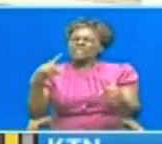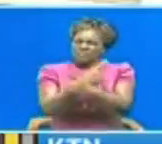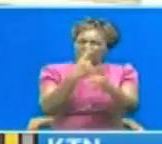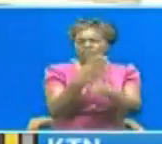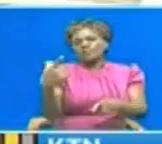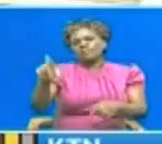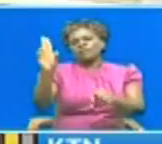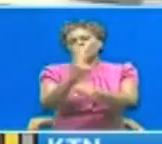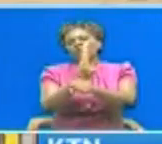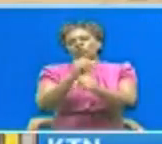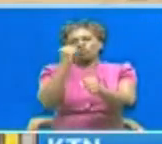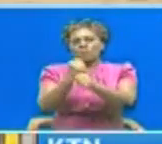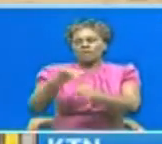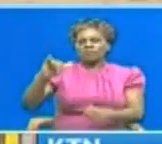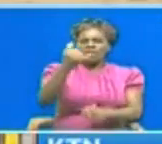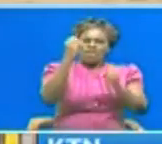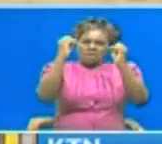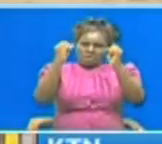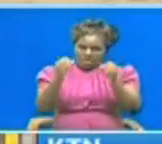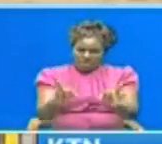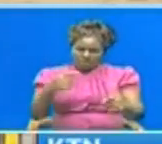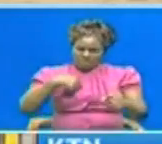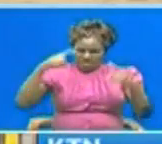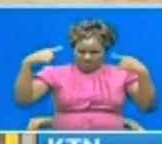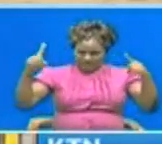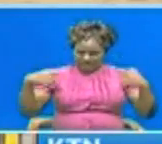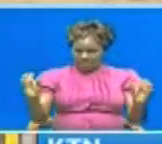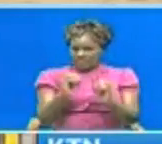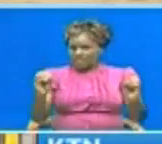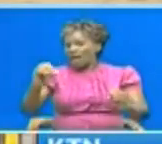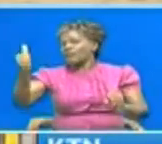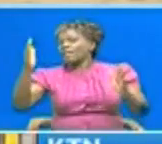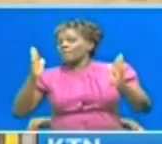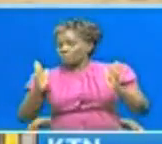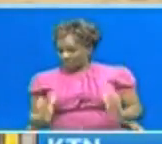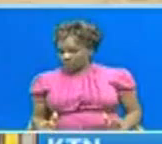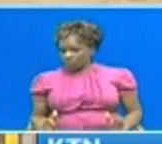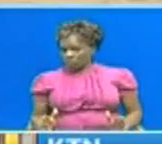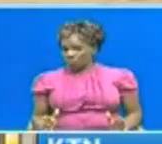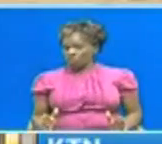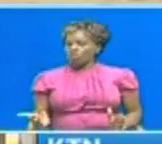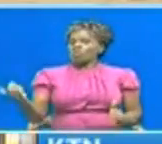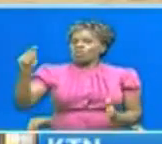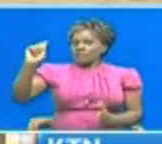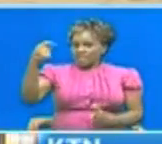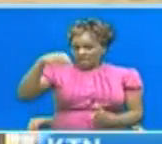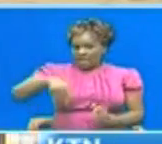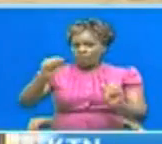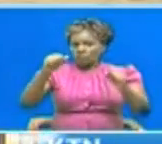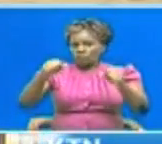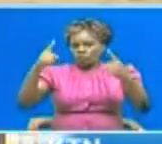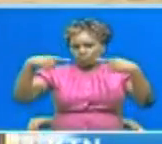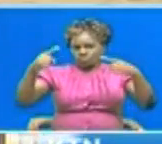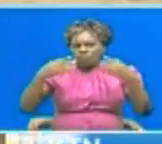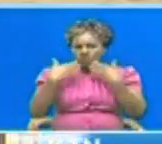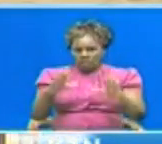sticks, you name it. Even if we do not succeed, somebody somewhere else in Kenya will probably